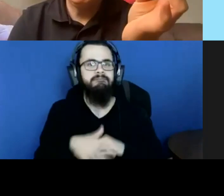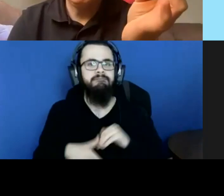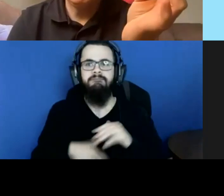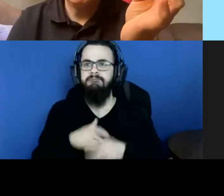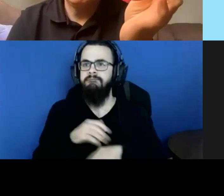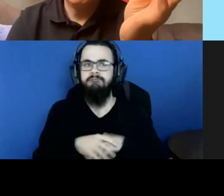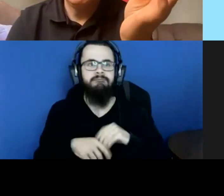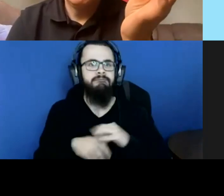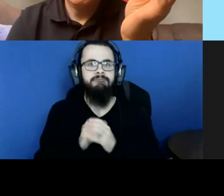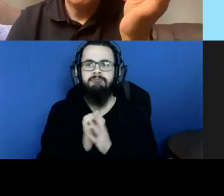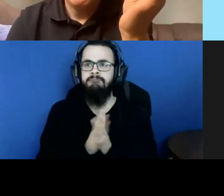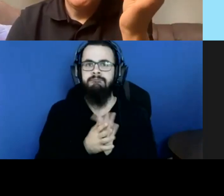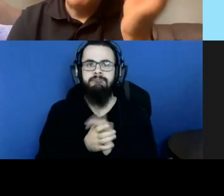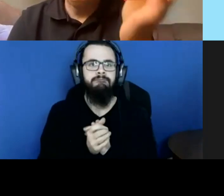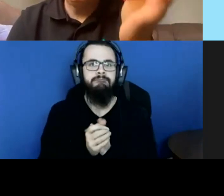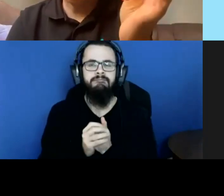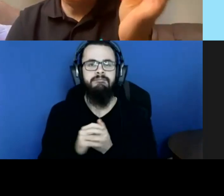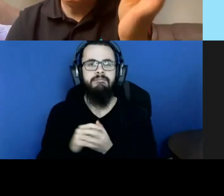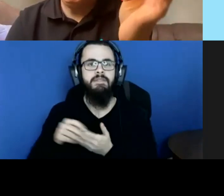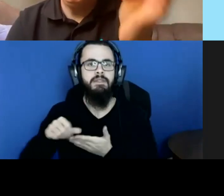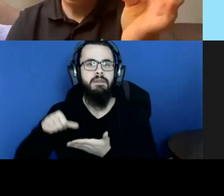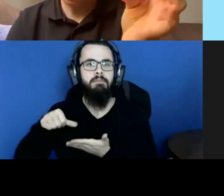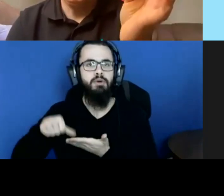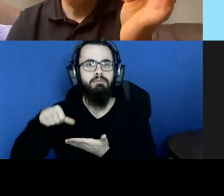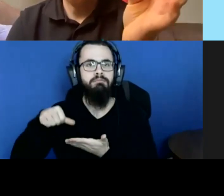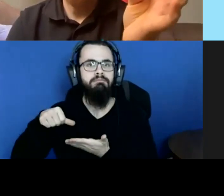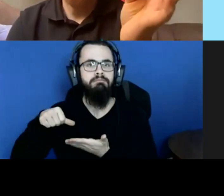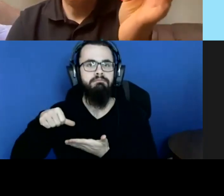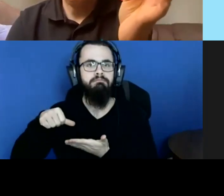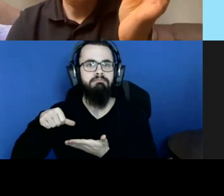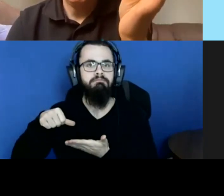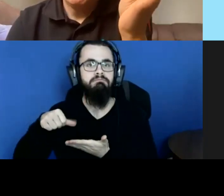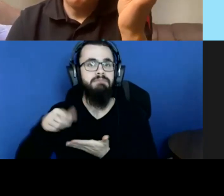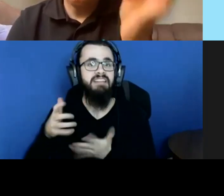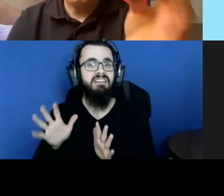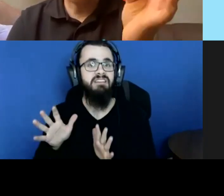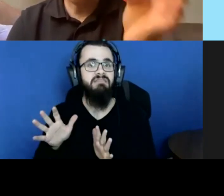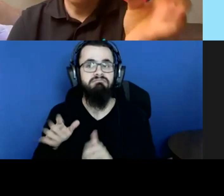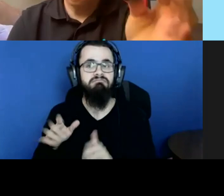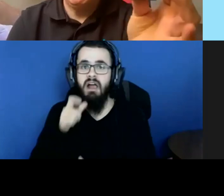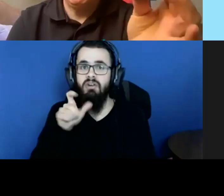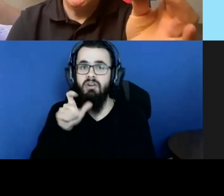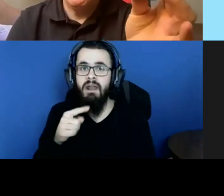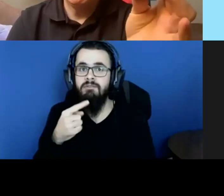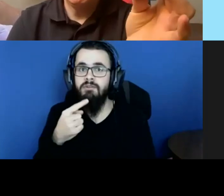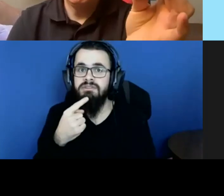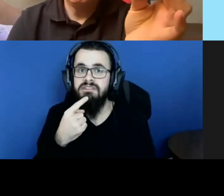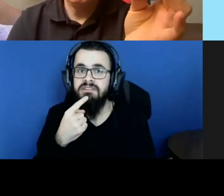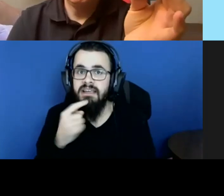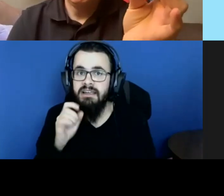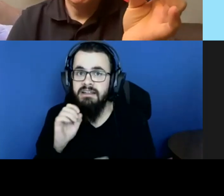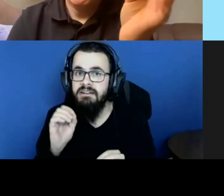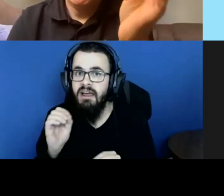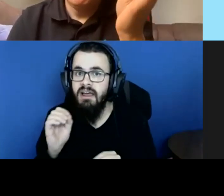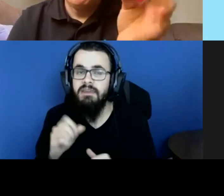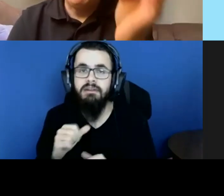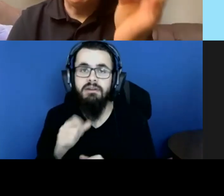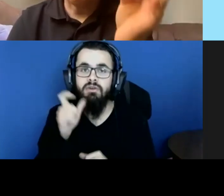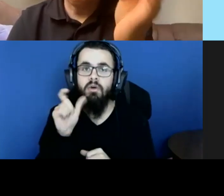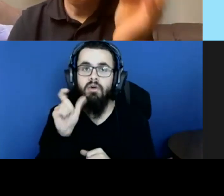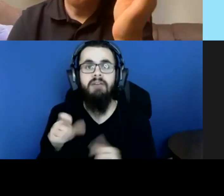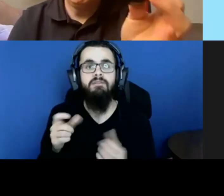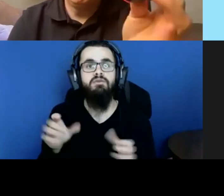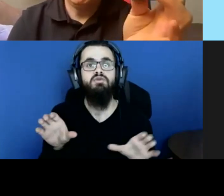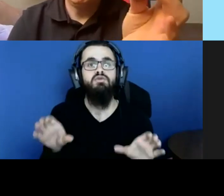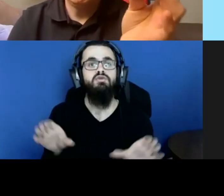this, and I wouldn't have to say anything. I wouldn't have to do anything. All I would have